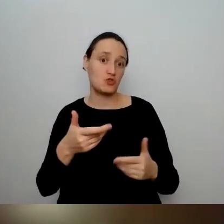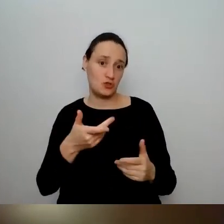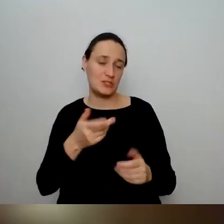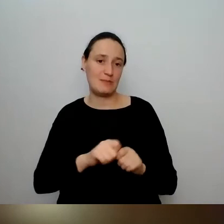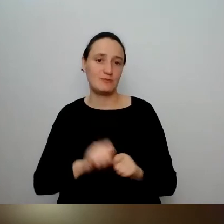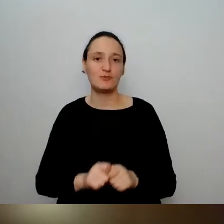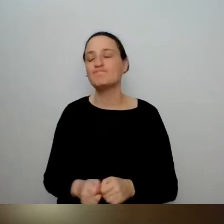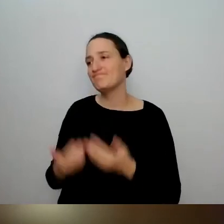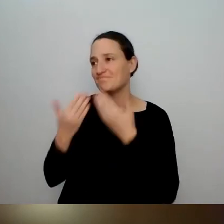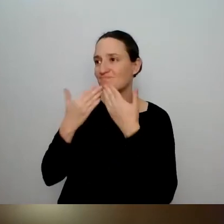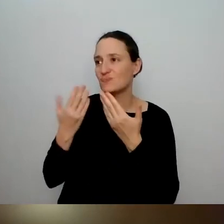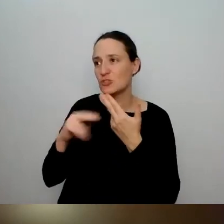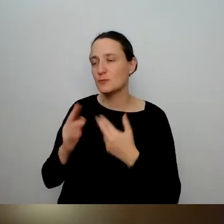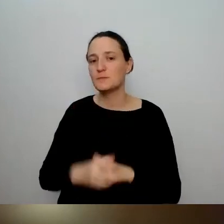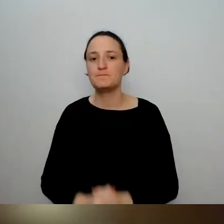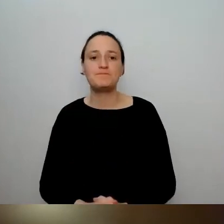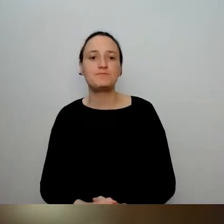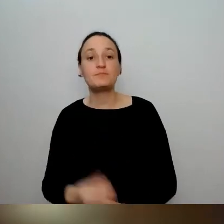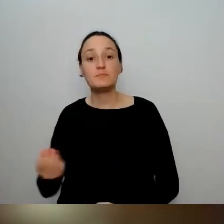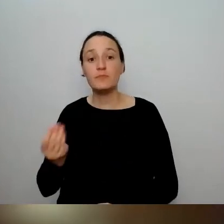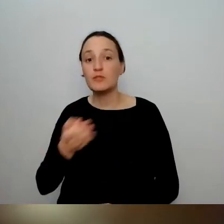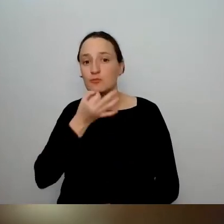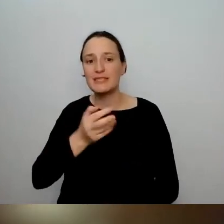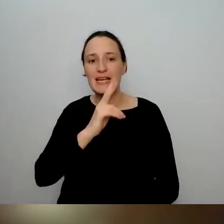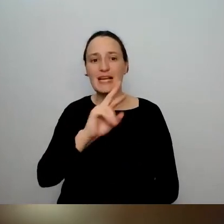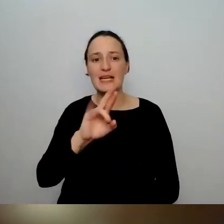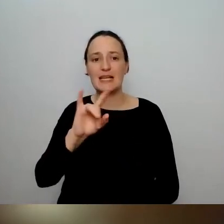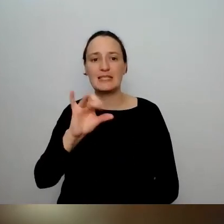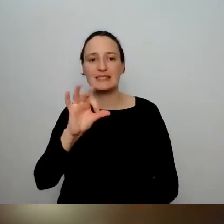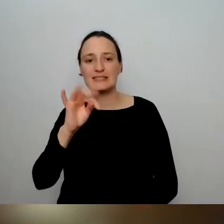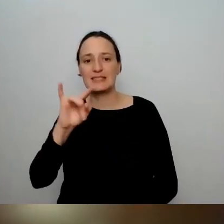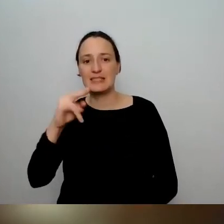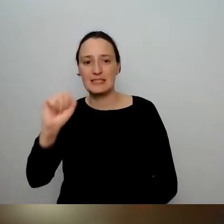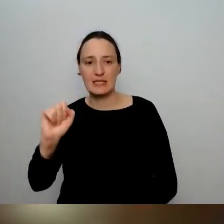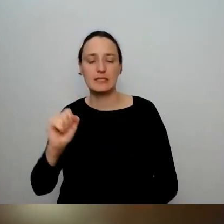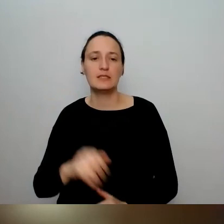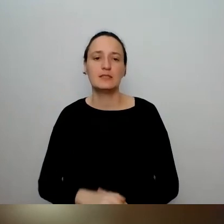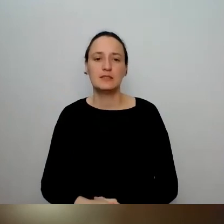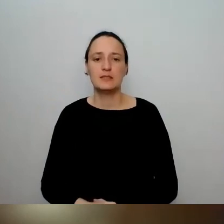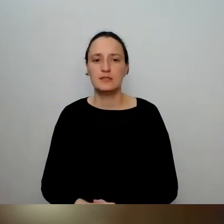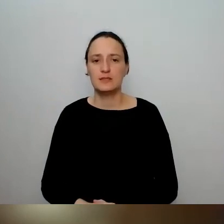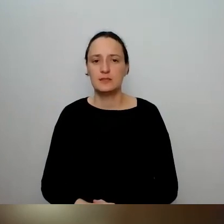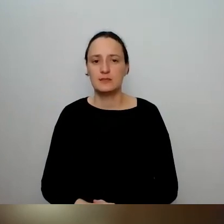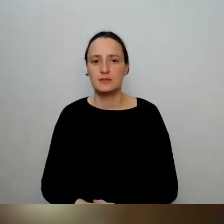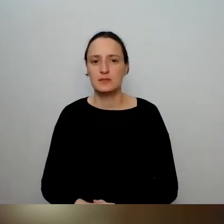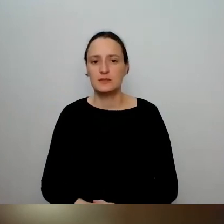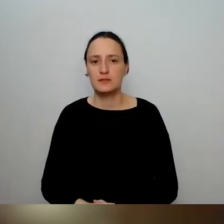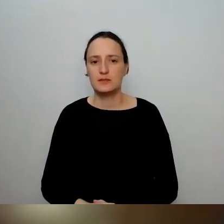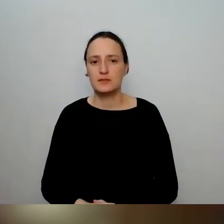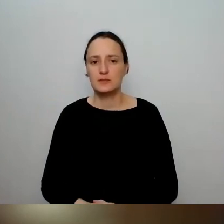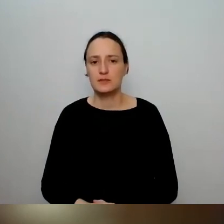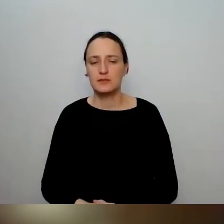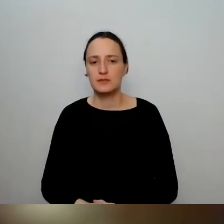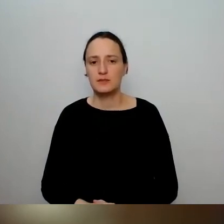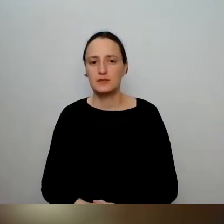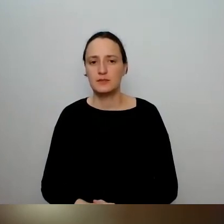you very much. And there is also a question from Christina. What do you know about light pollution at the period of